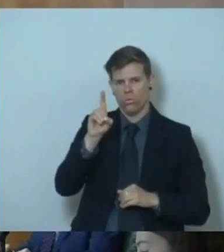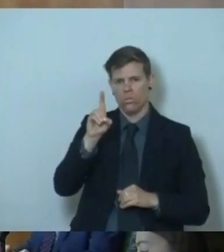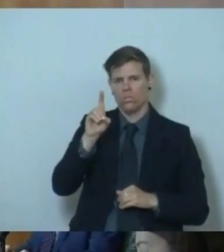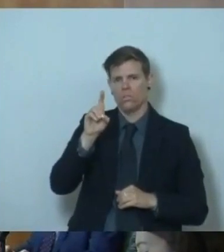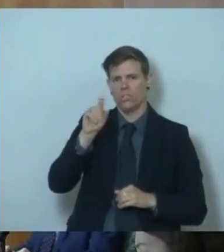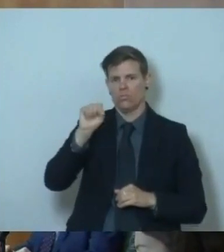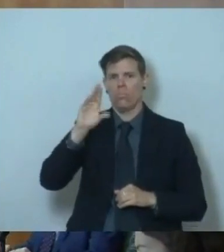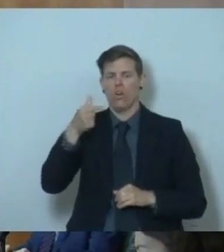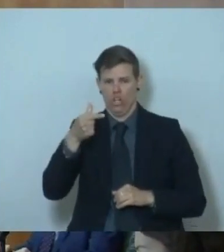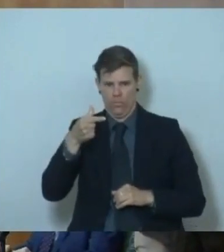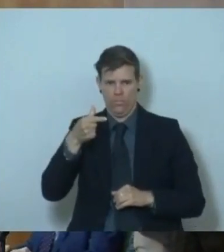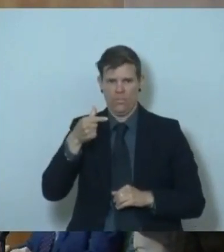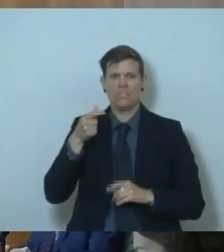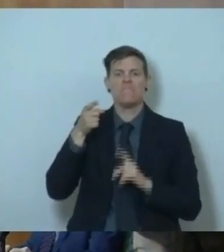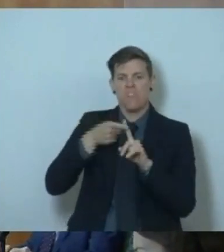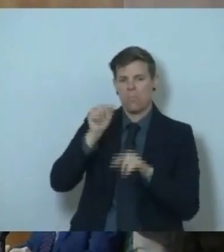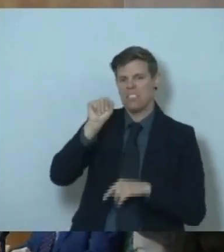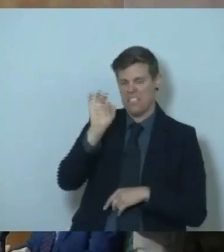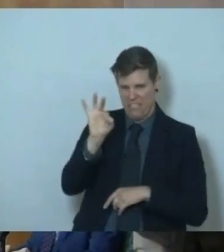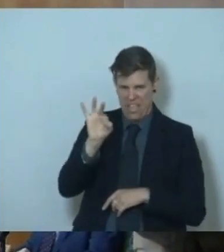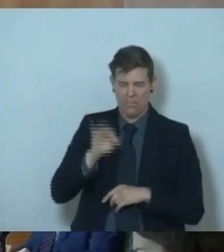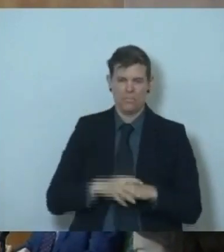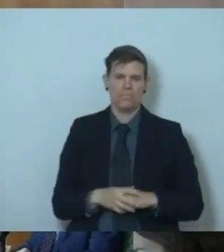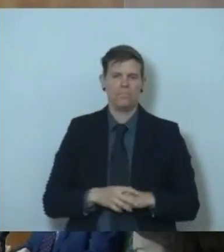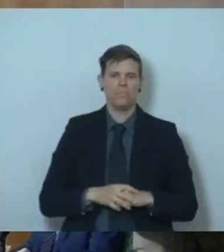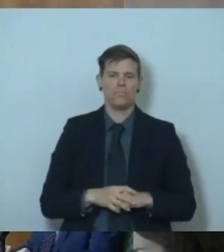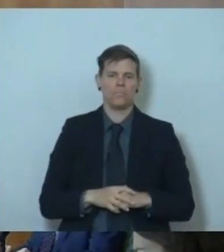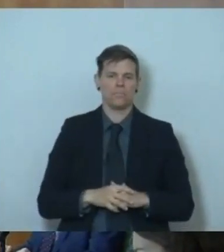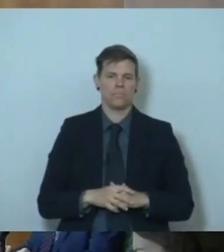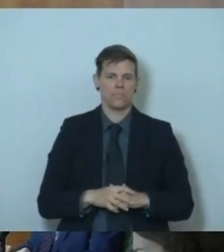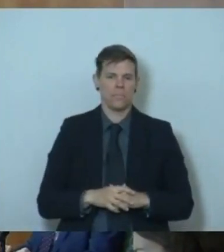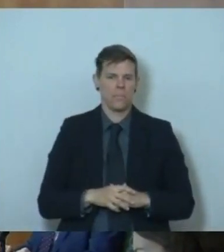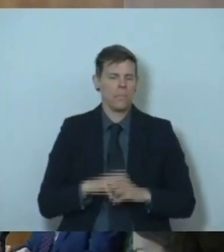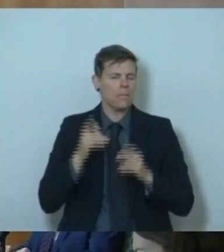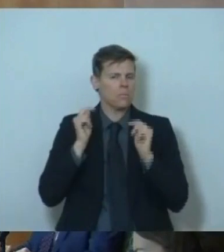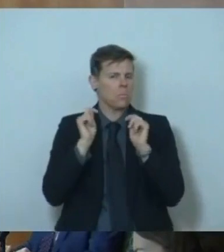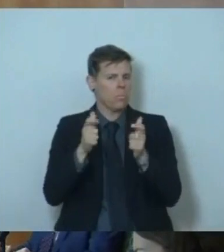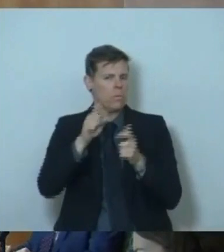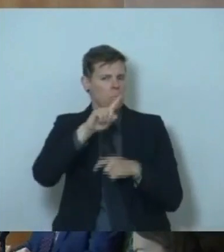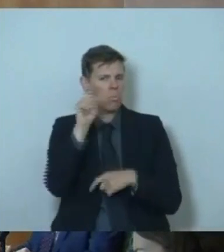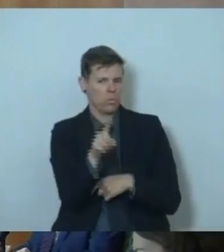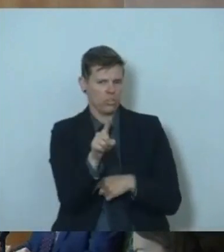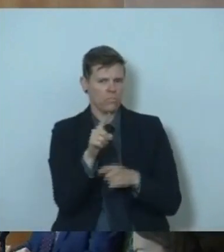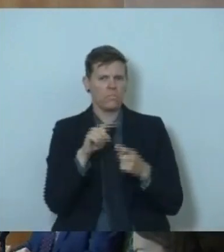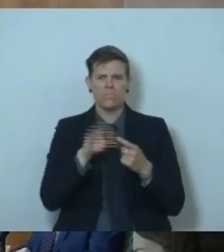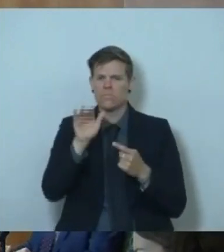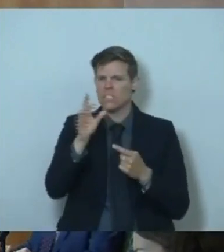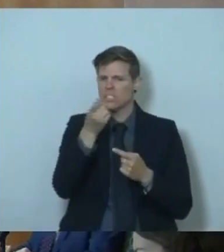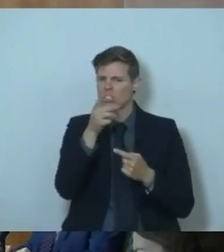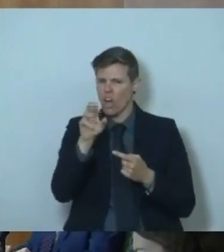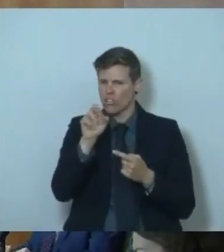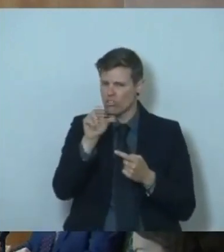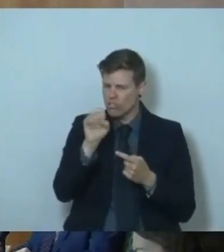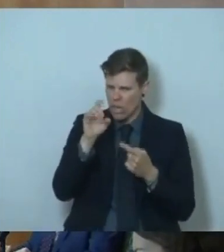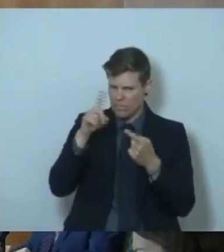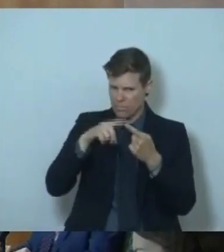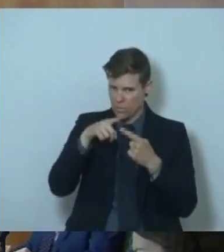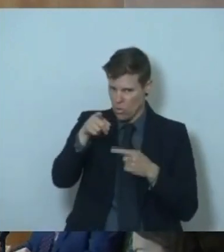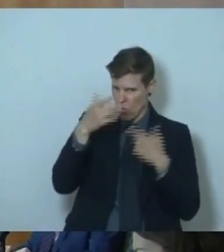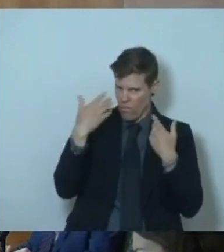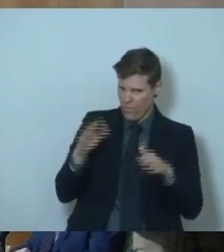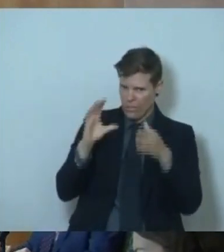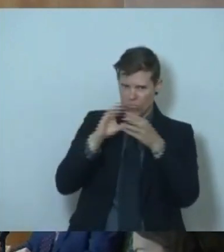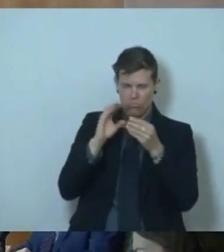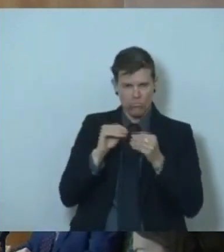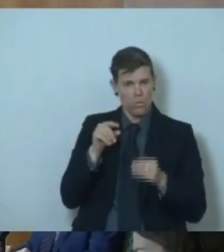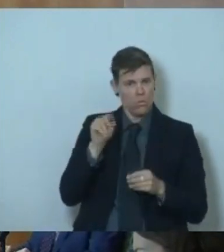quick questions. The first relates to Dr. Scrace, I believe, said earlier in the conference that New Mexico had not had any deaths under the age